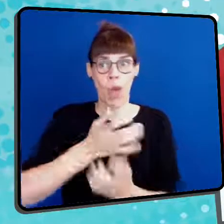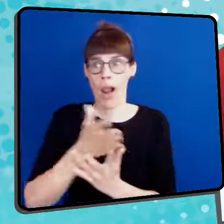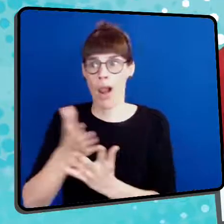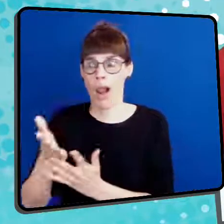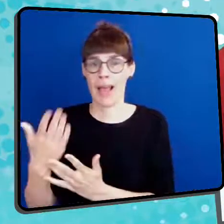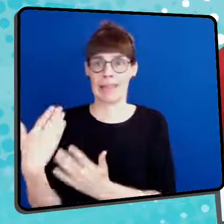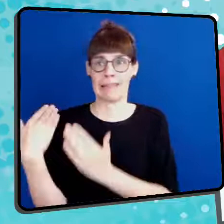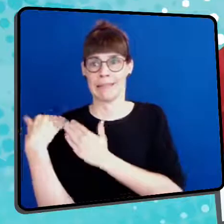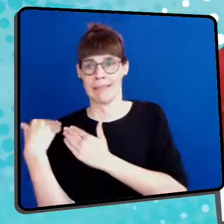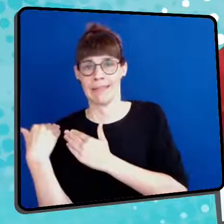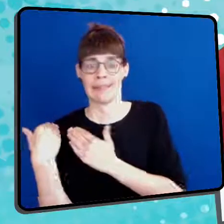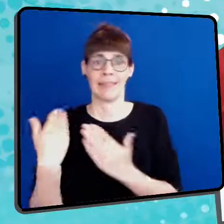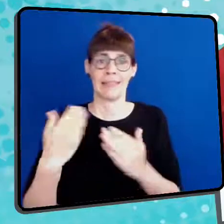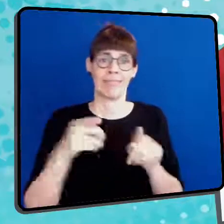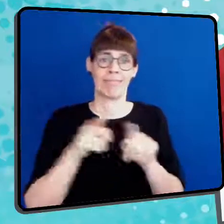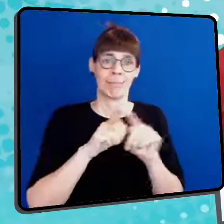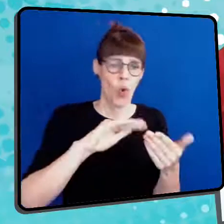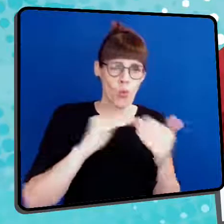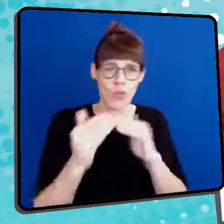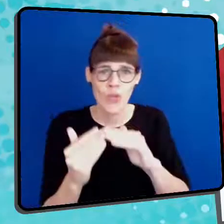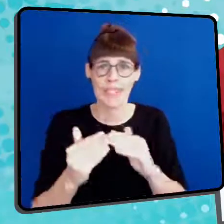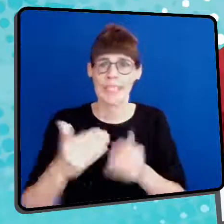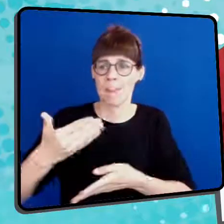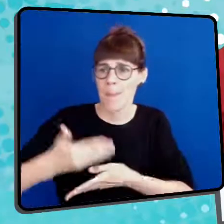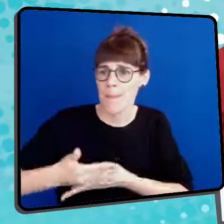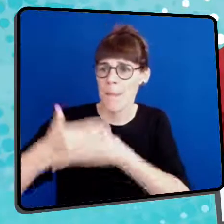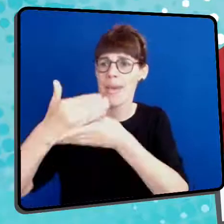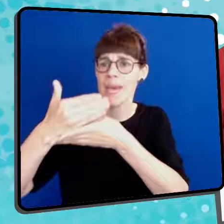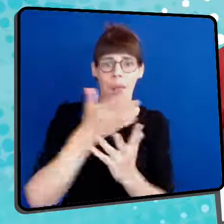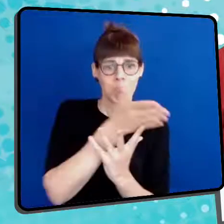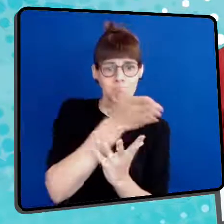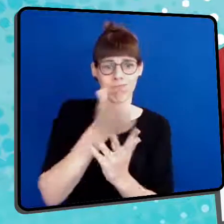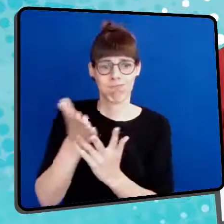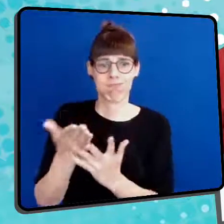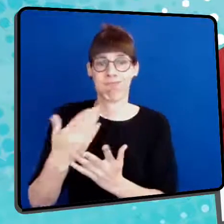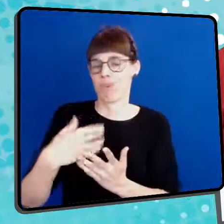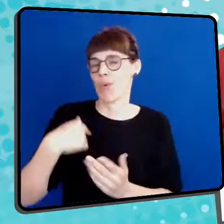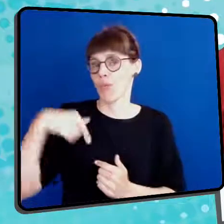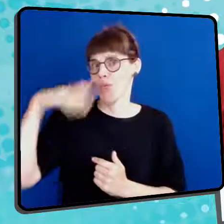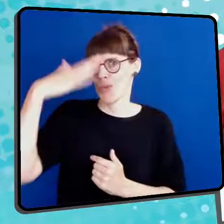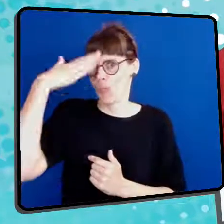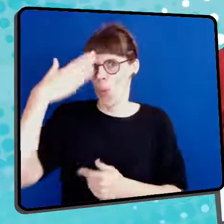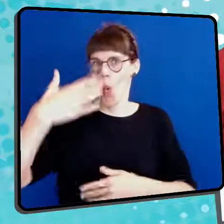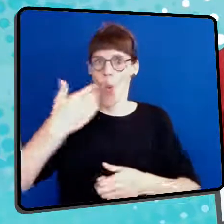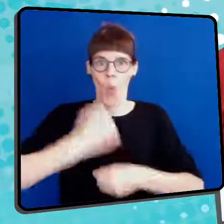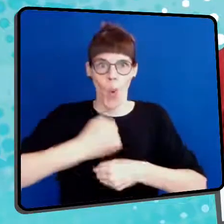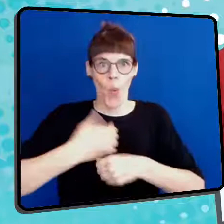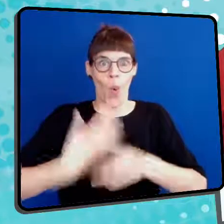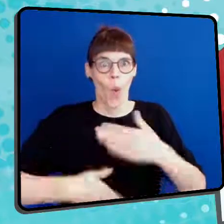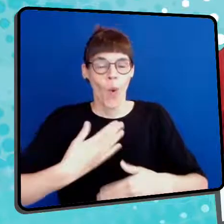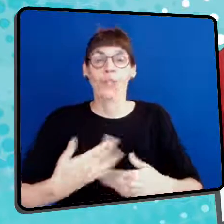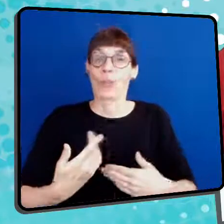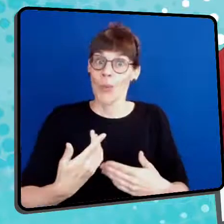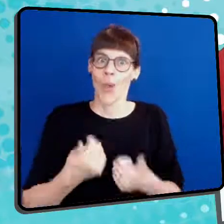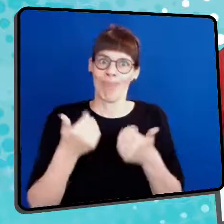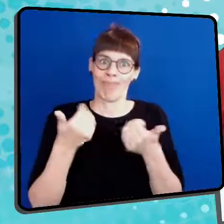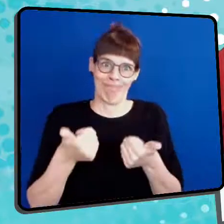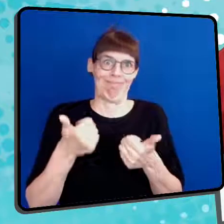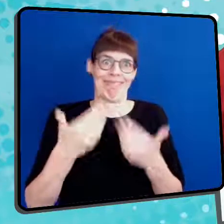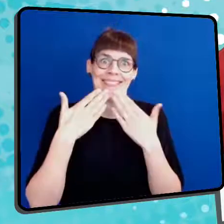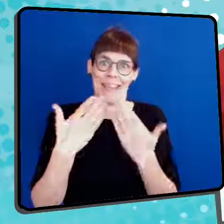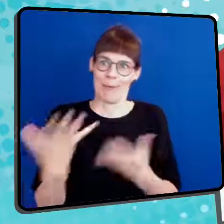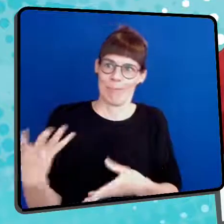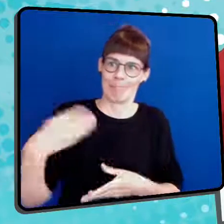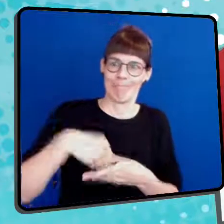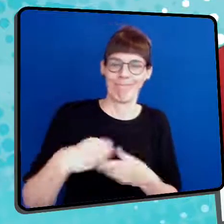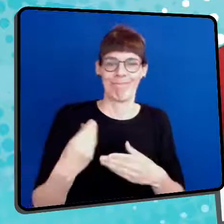with community pieces, with Build. So we really, really appreciate your time on the show. It's great to kind of